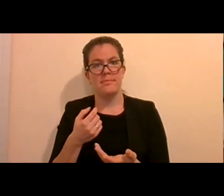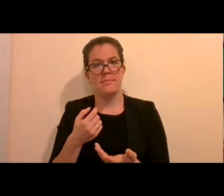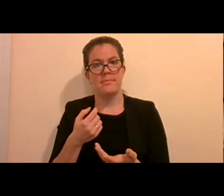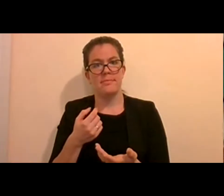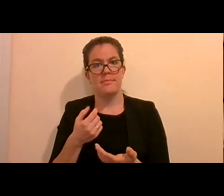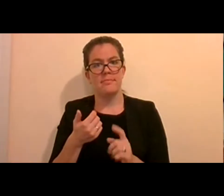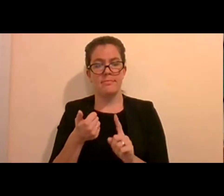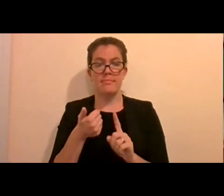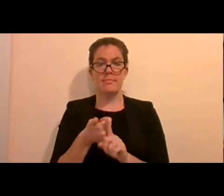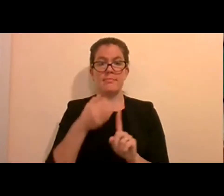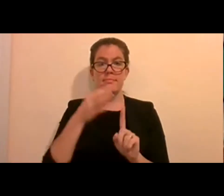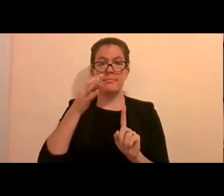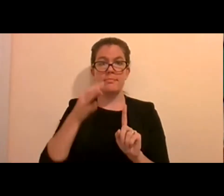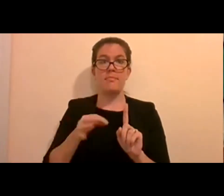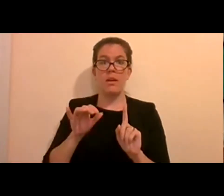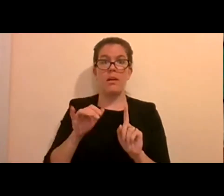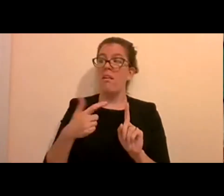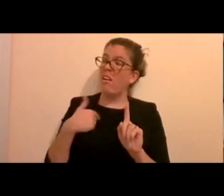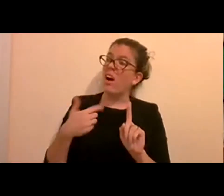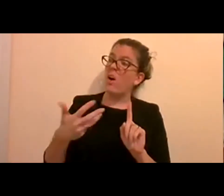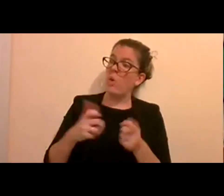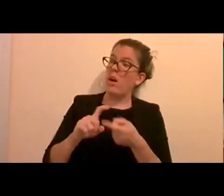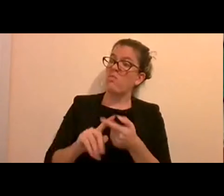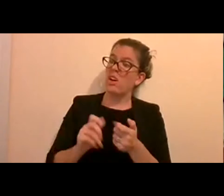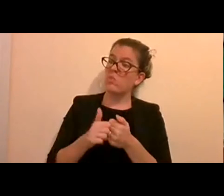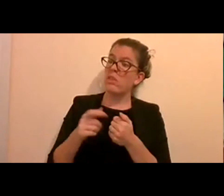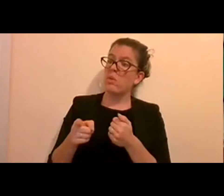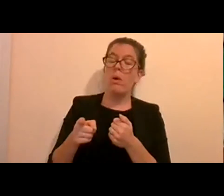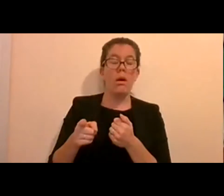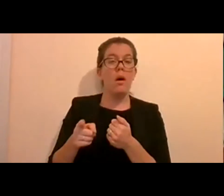is, somebody you want to be a friend with and hang out with,